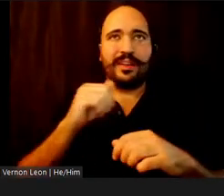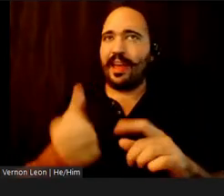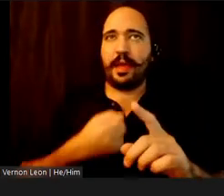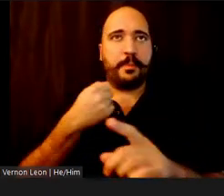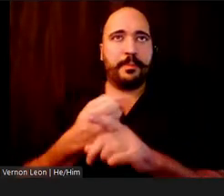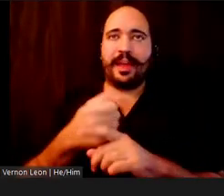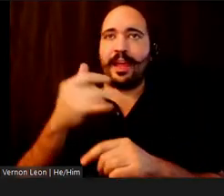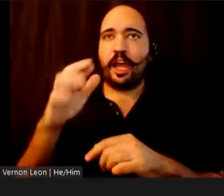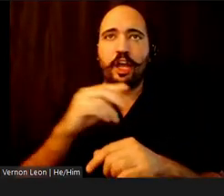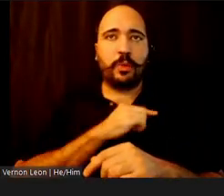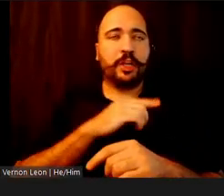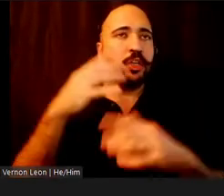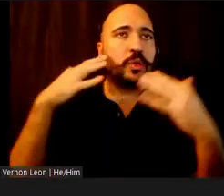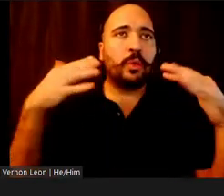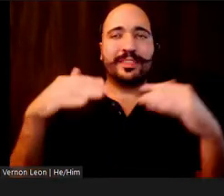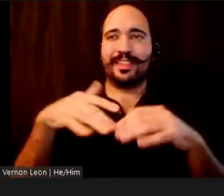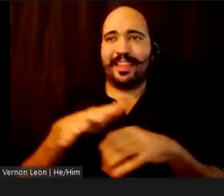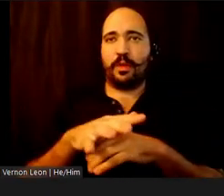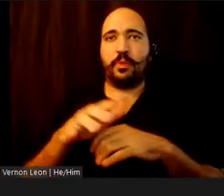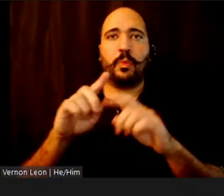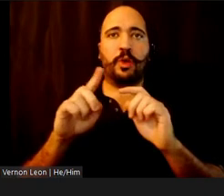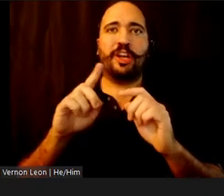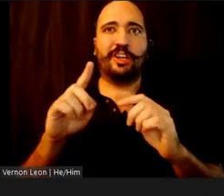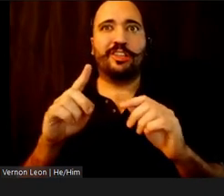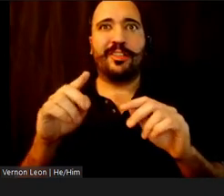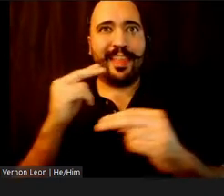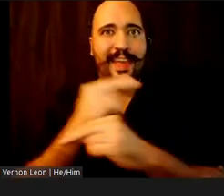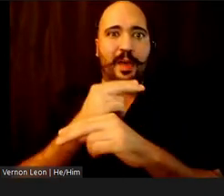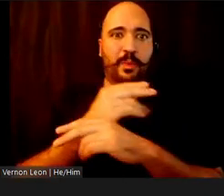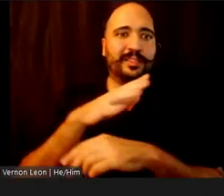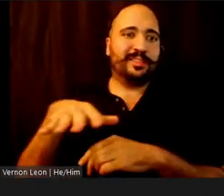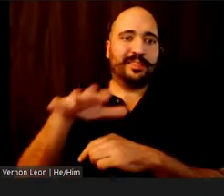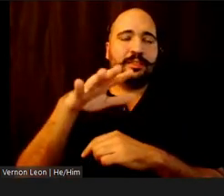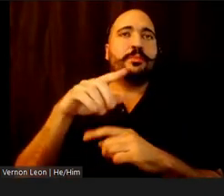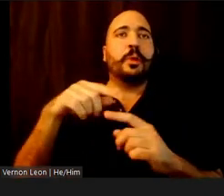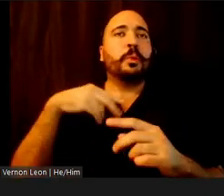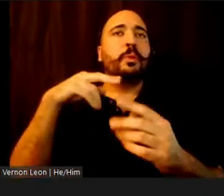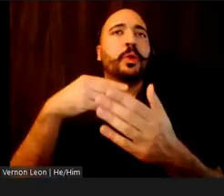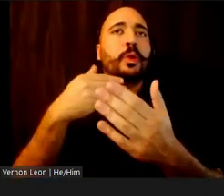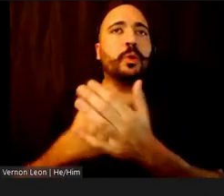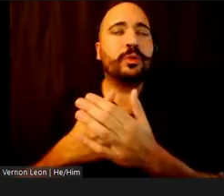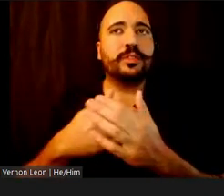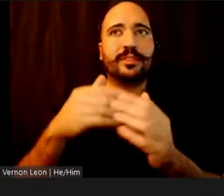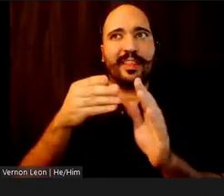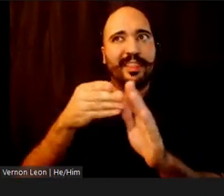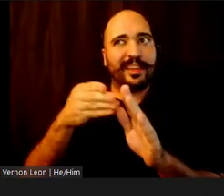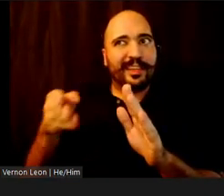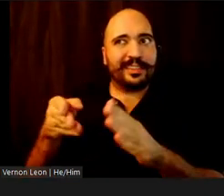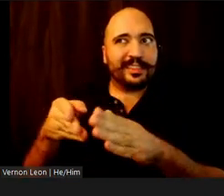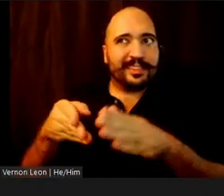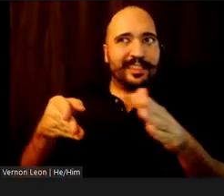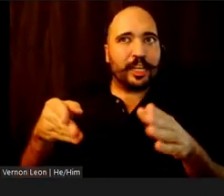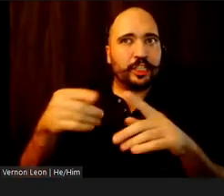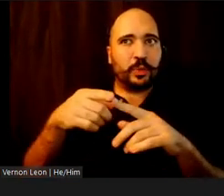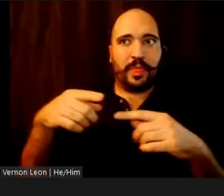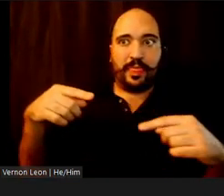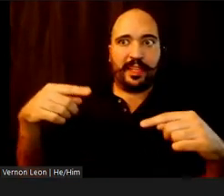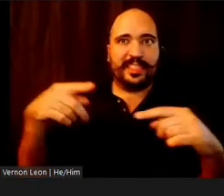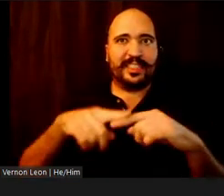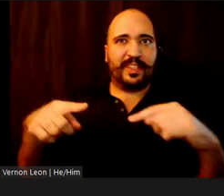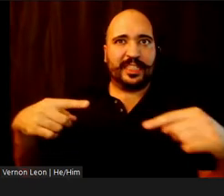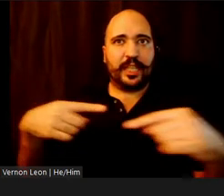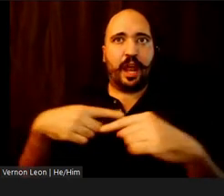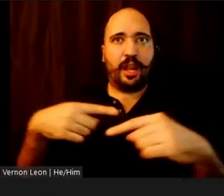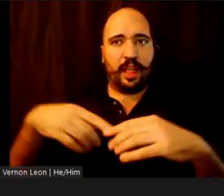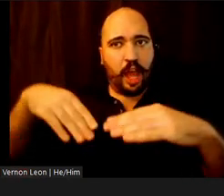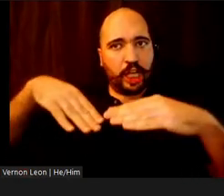in the neighborhoods where the highways are located. However, we will be looking more closely at the neighborhoods adjacent to both sides of the tunnels. Preliminary analysis shows